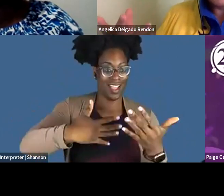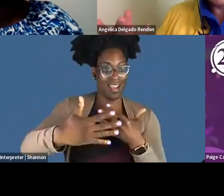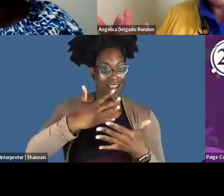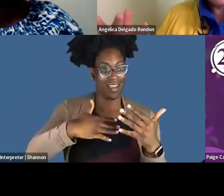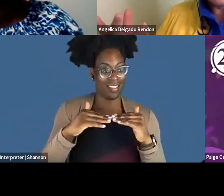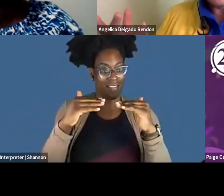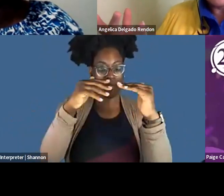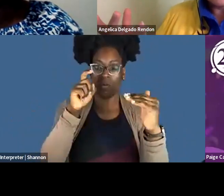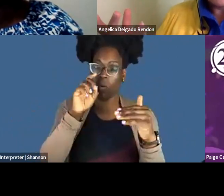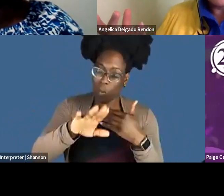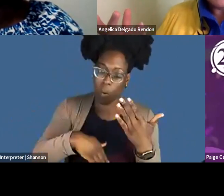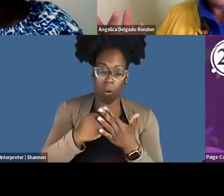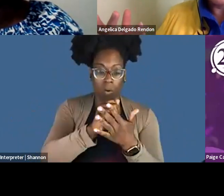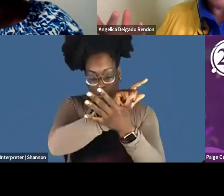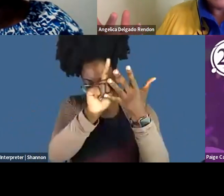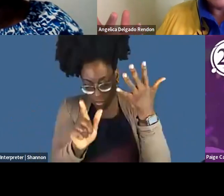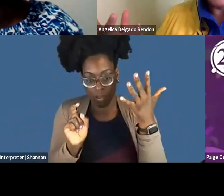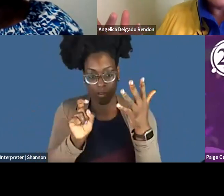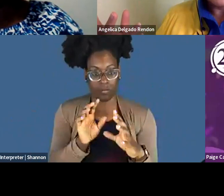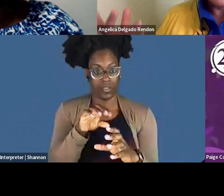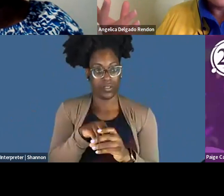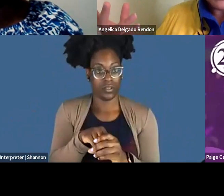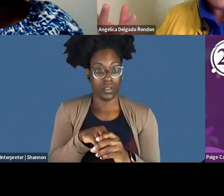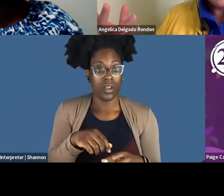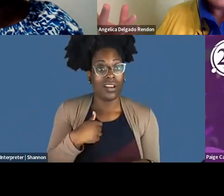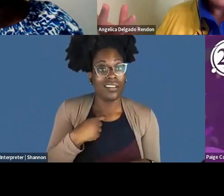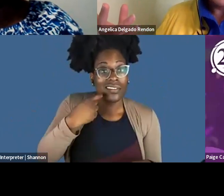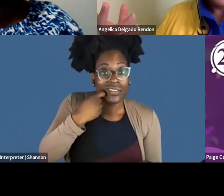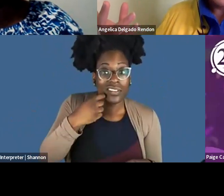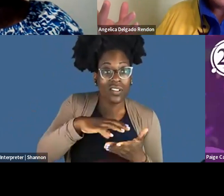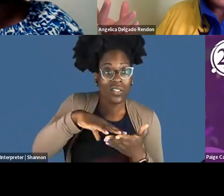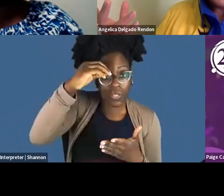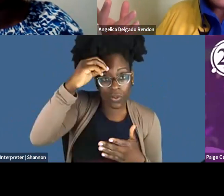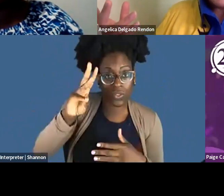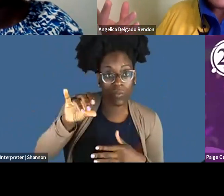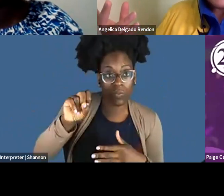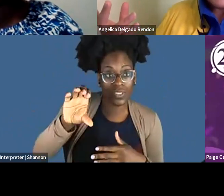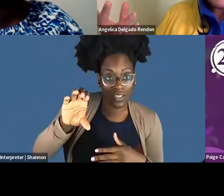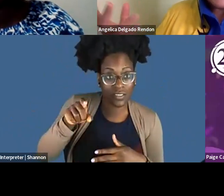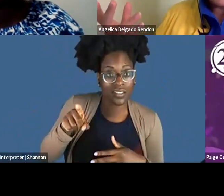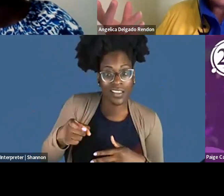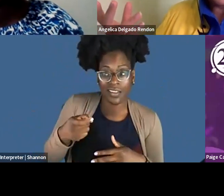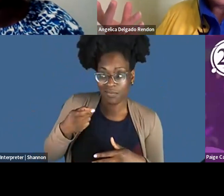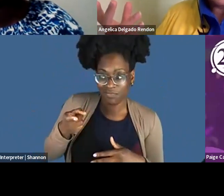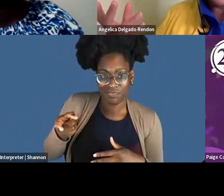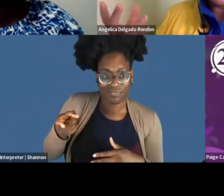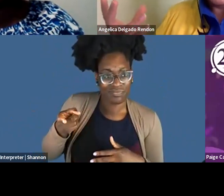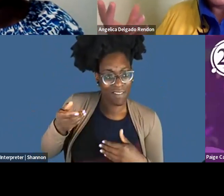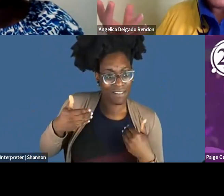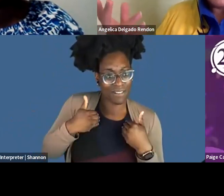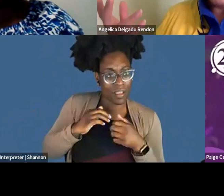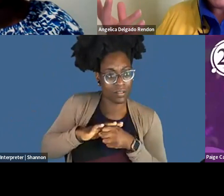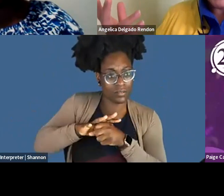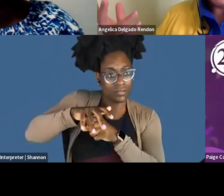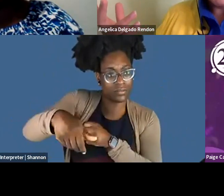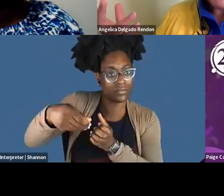that actually Wisconsin, apparently we have a surplus of money. Oh. And